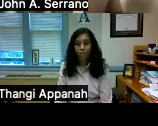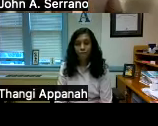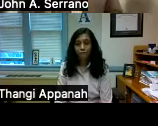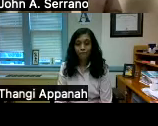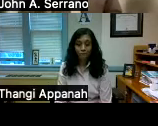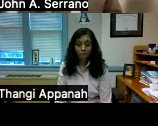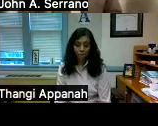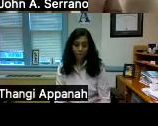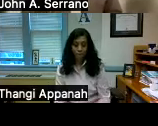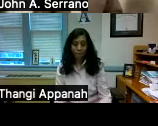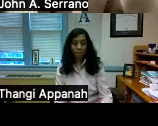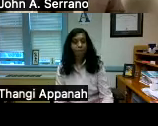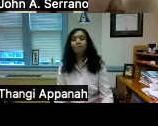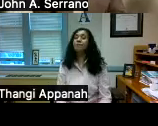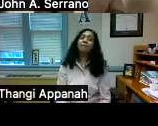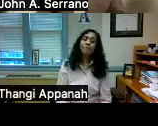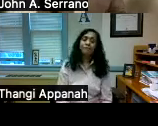able to be there in person.